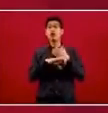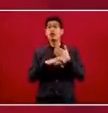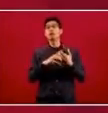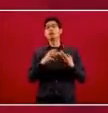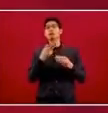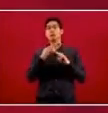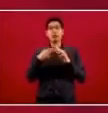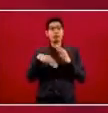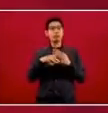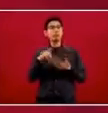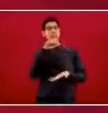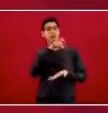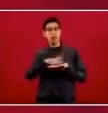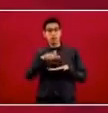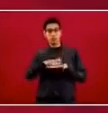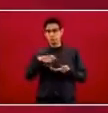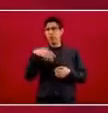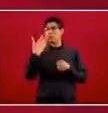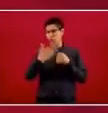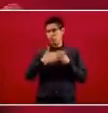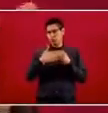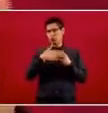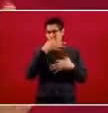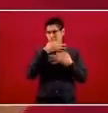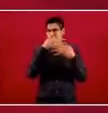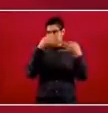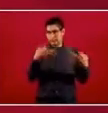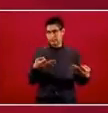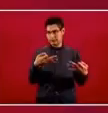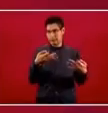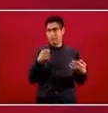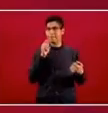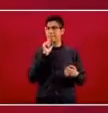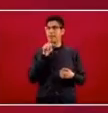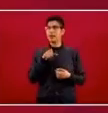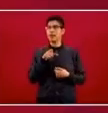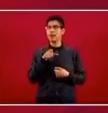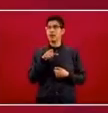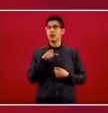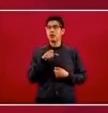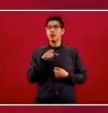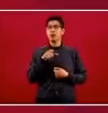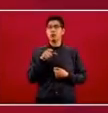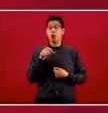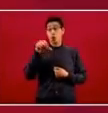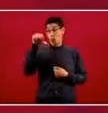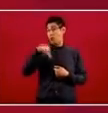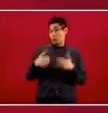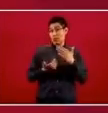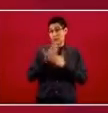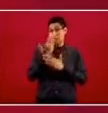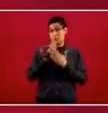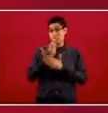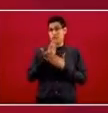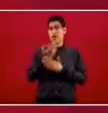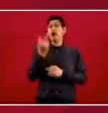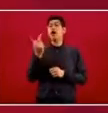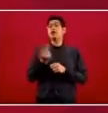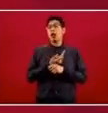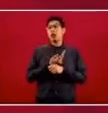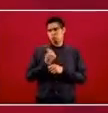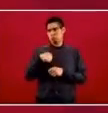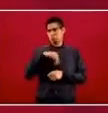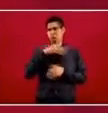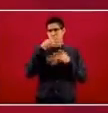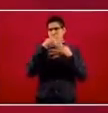will be providing information about that briefly, because we will be in following conferences, we